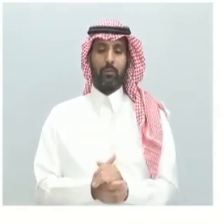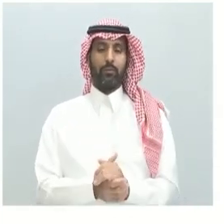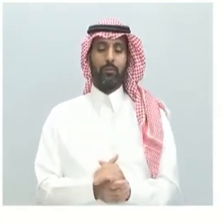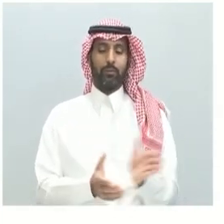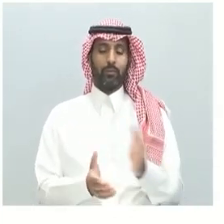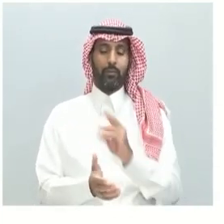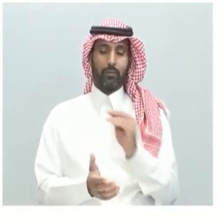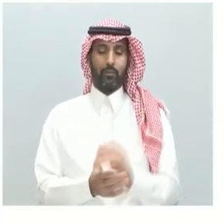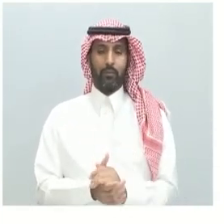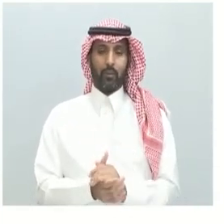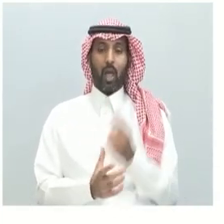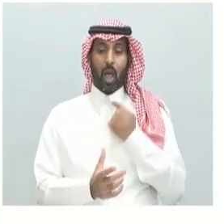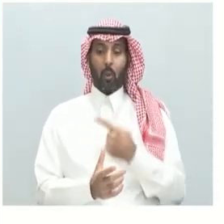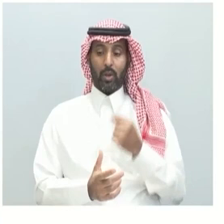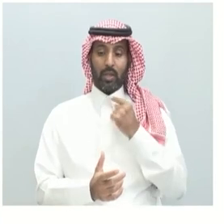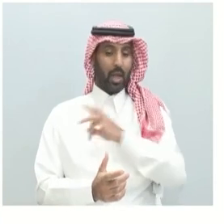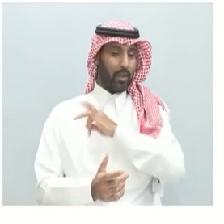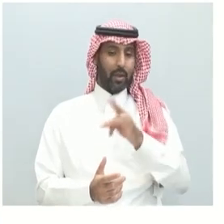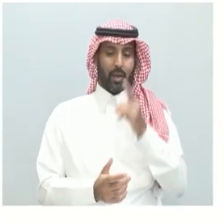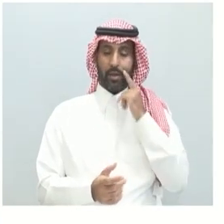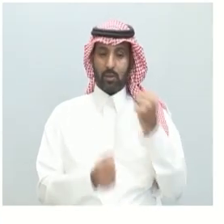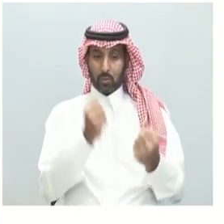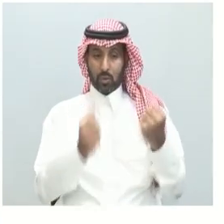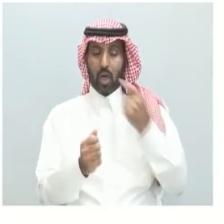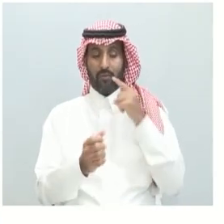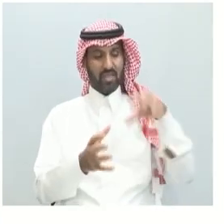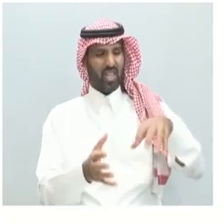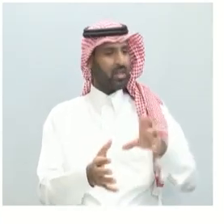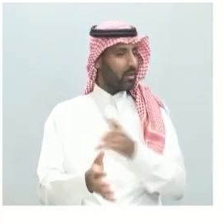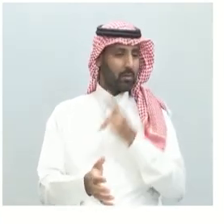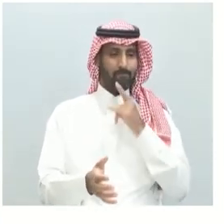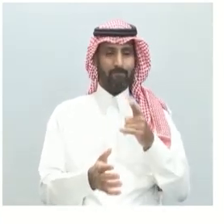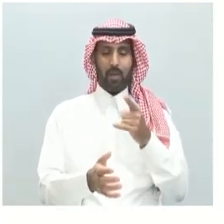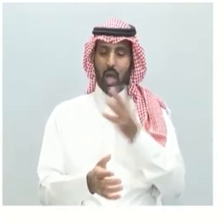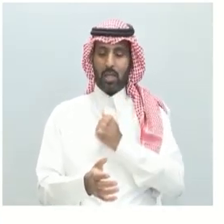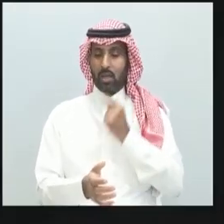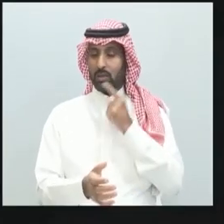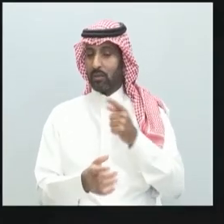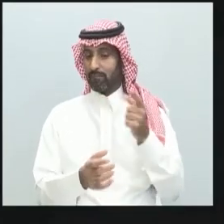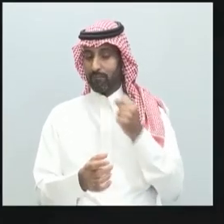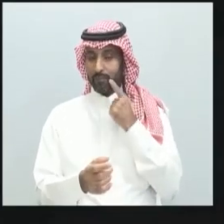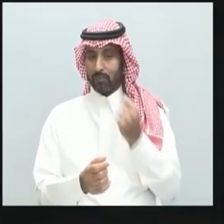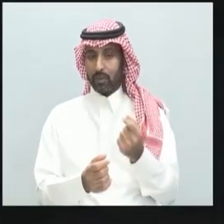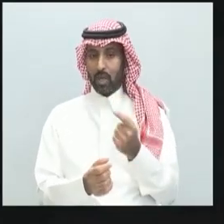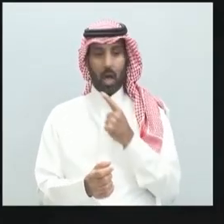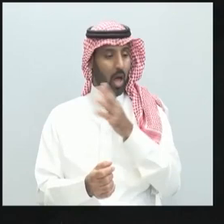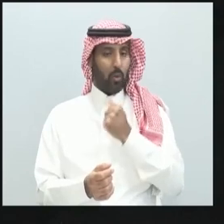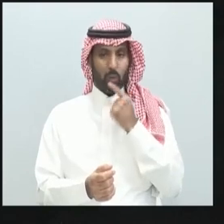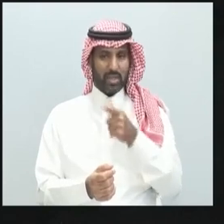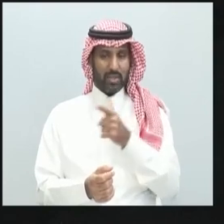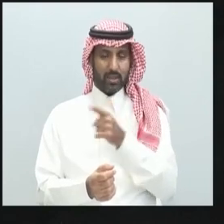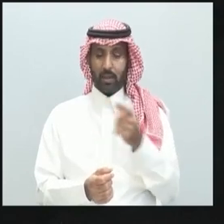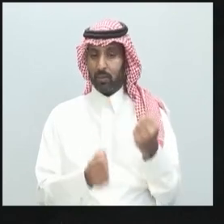not. For example, I would rather not drive there. You don't say I don't rather. You say I would